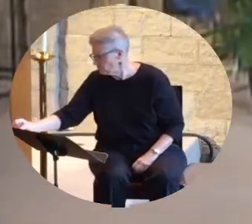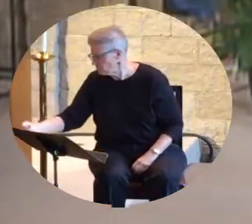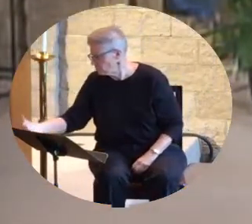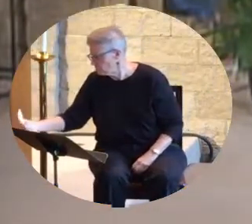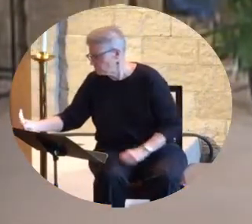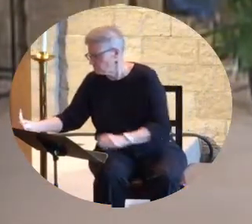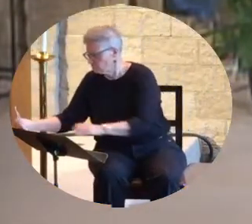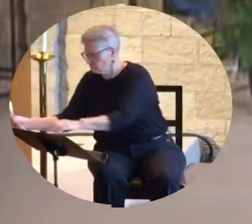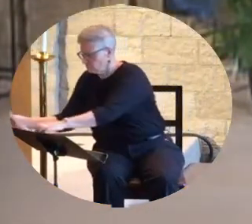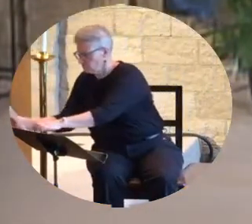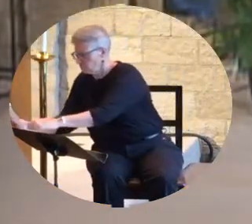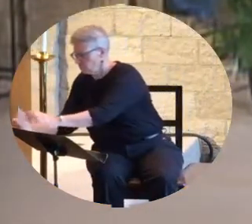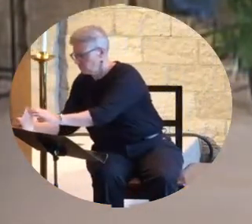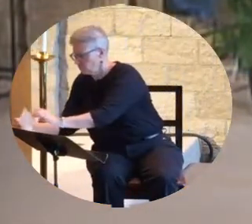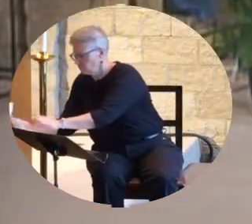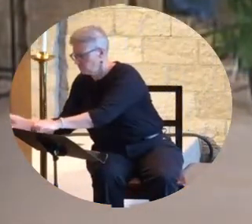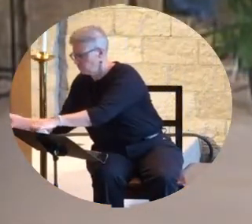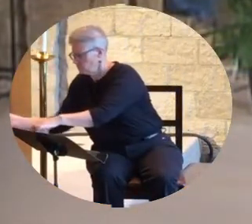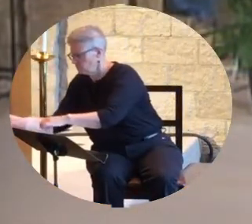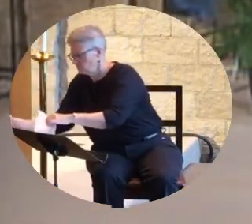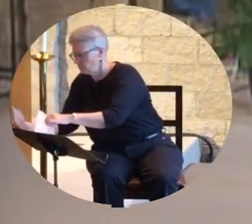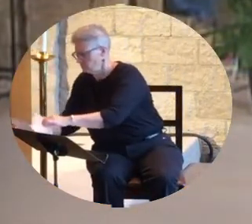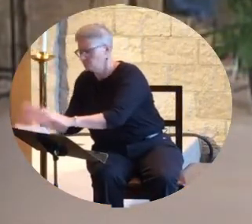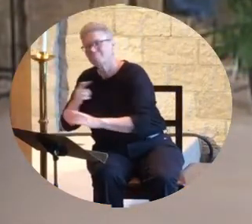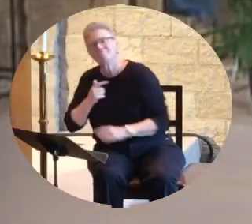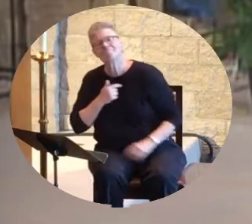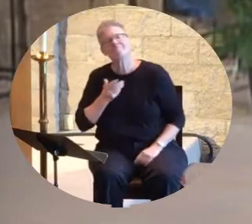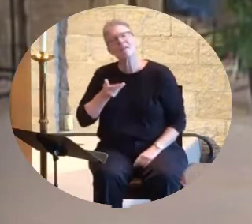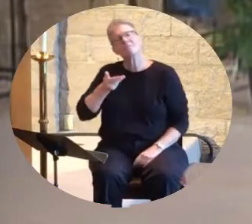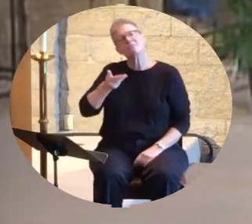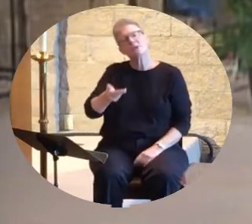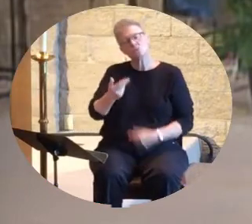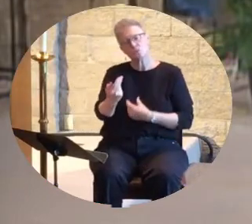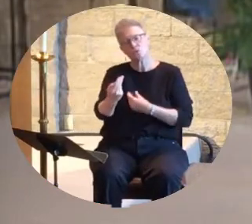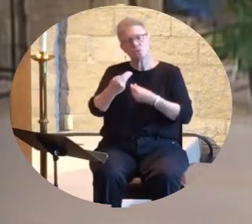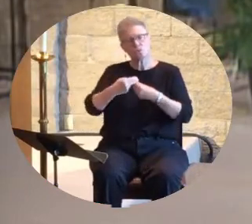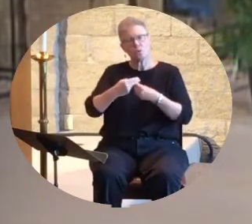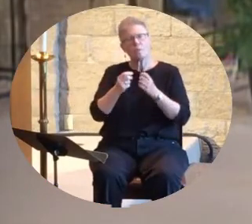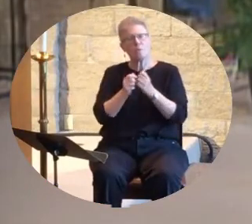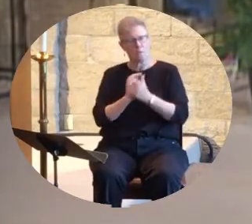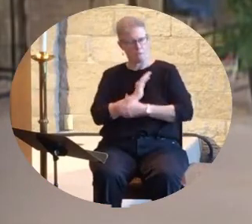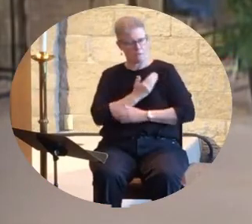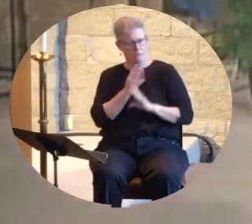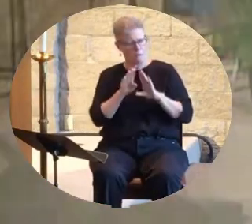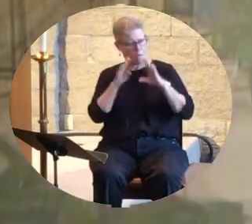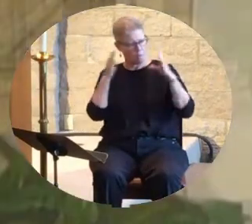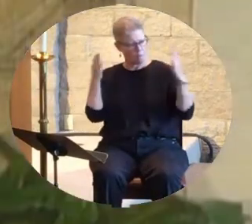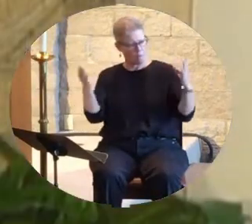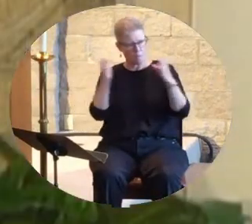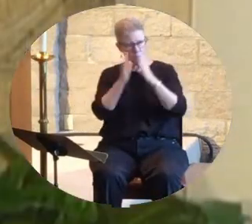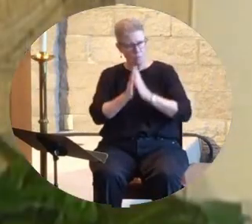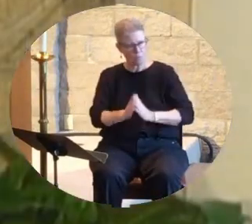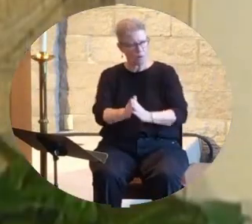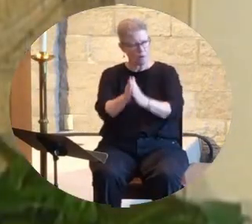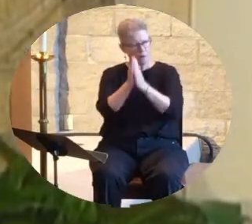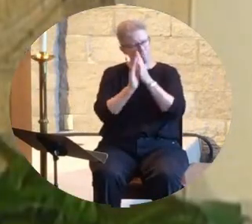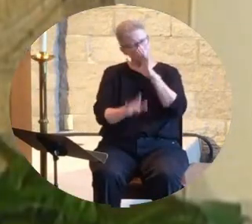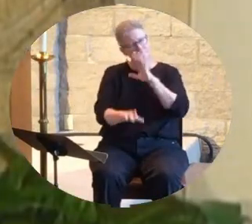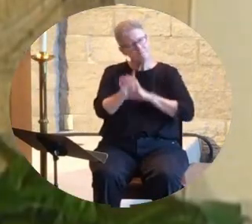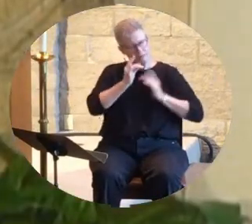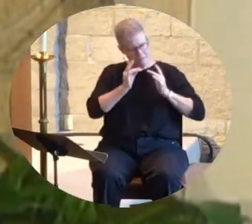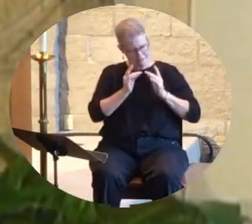I invite you to join me in our opening prayer. I invite you to go to that place within your heart and within your mind where